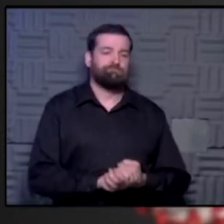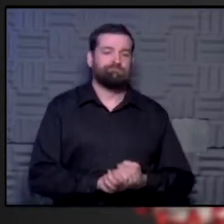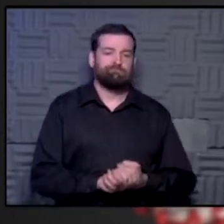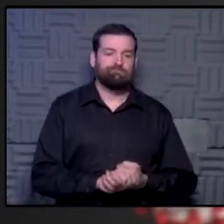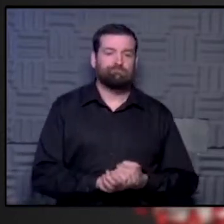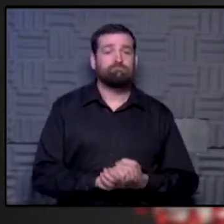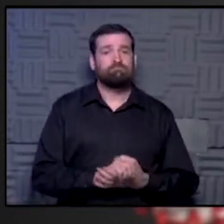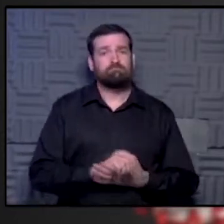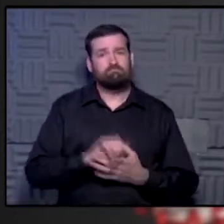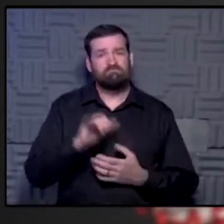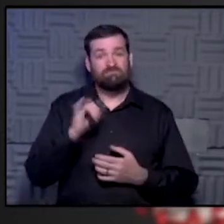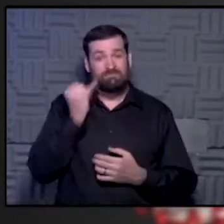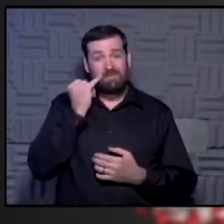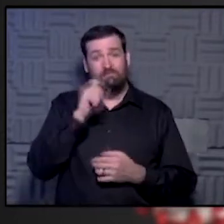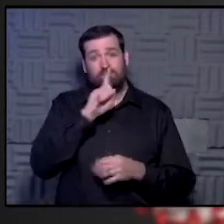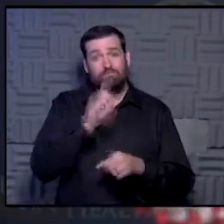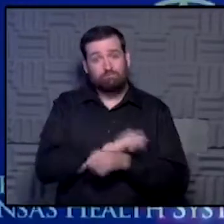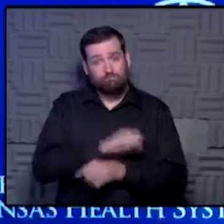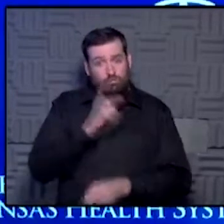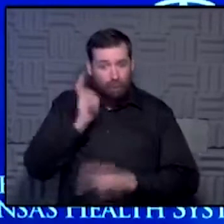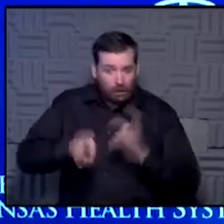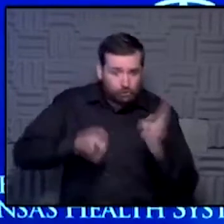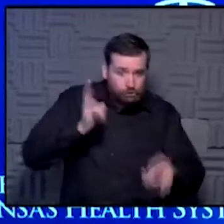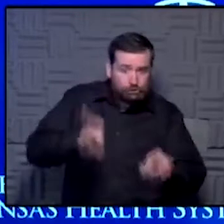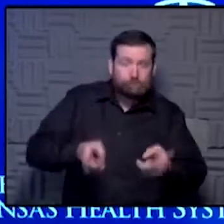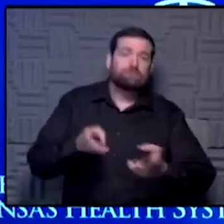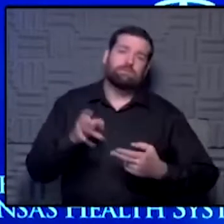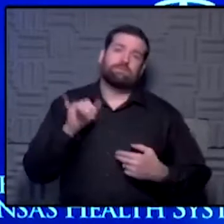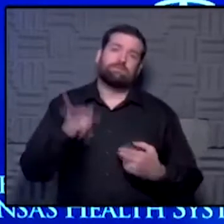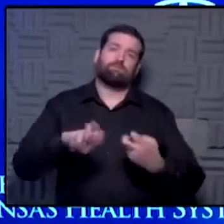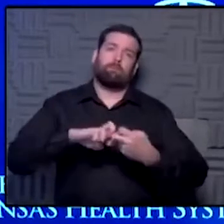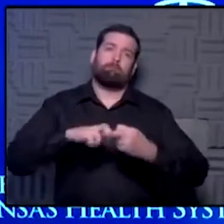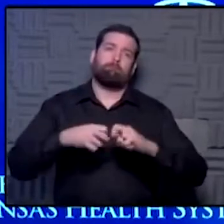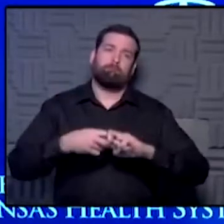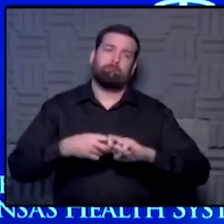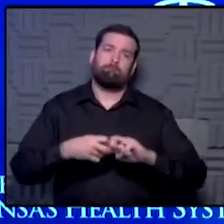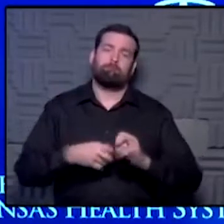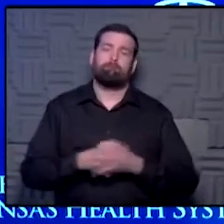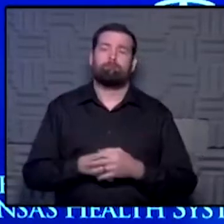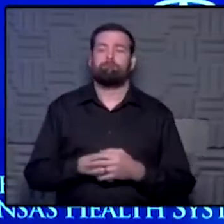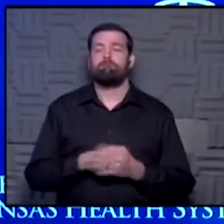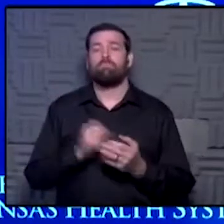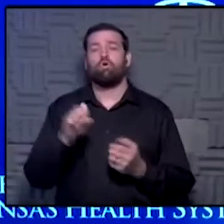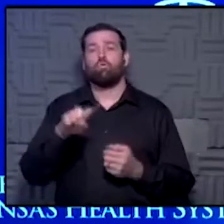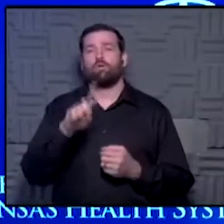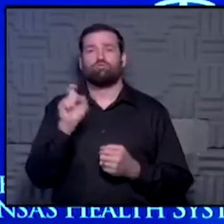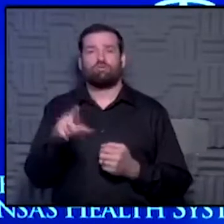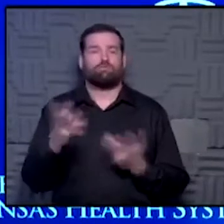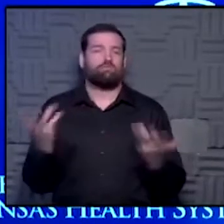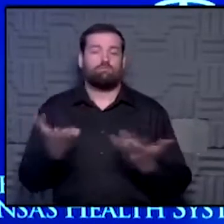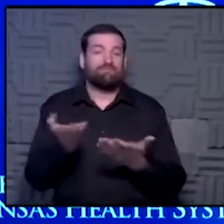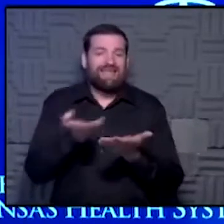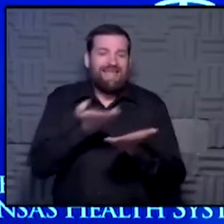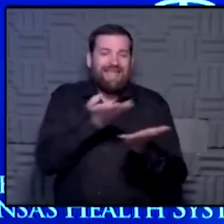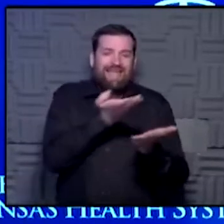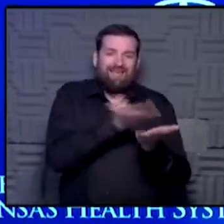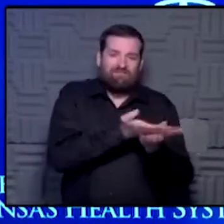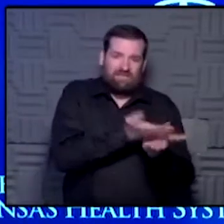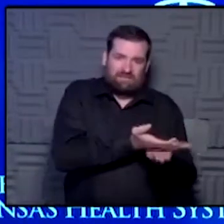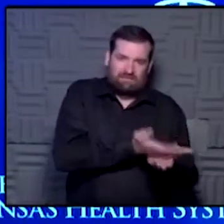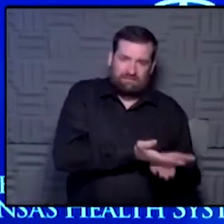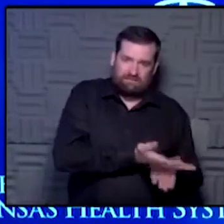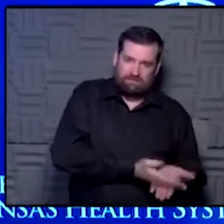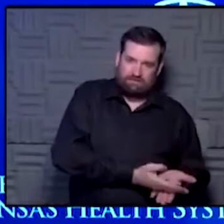that would be a problem if it's really rushed. I think the question is going to be, what does the evidence say on the research as